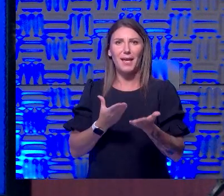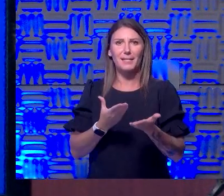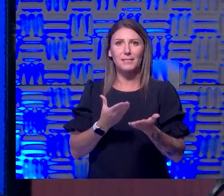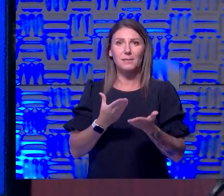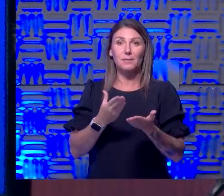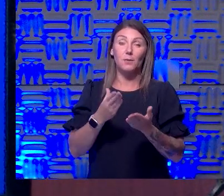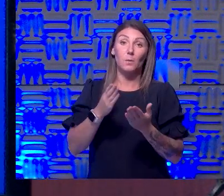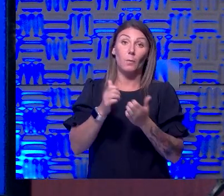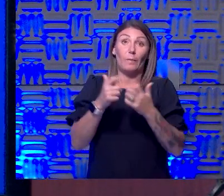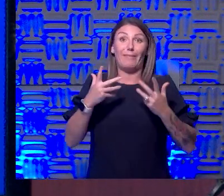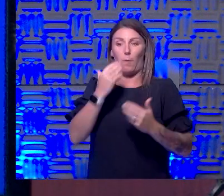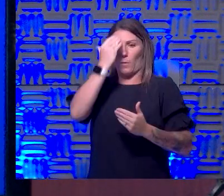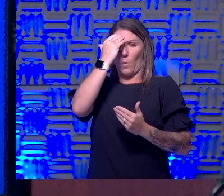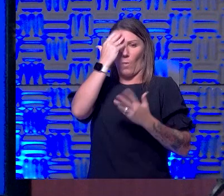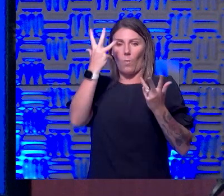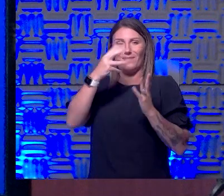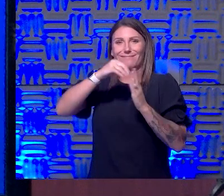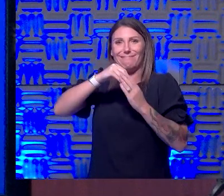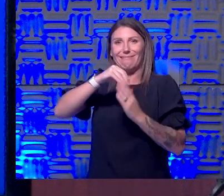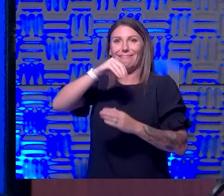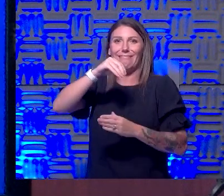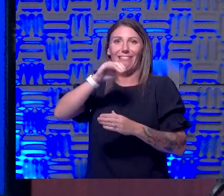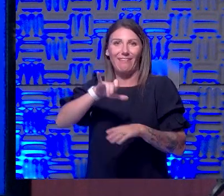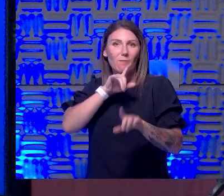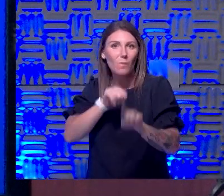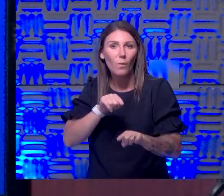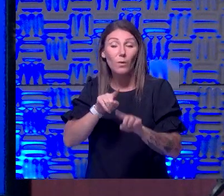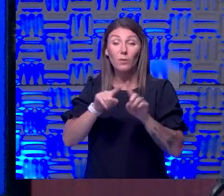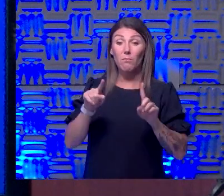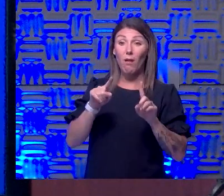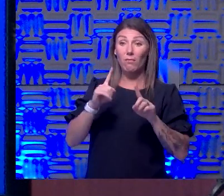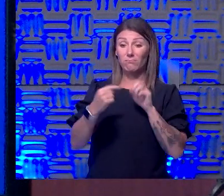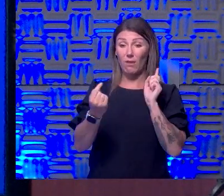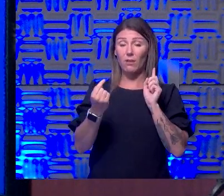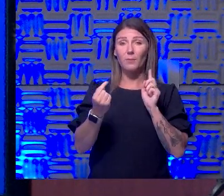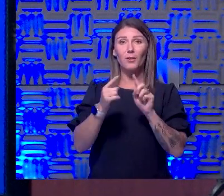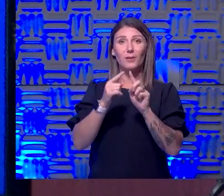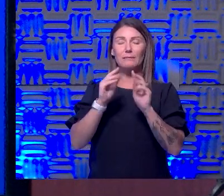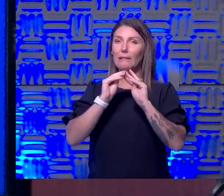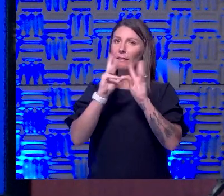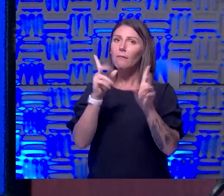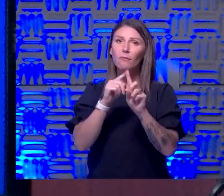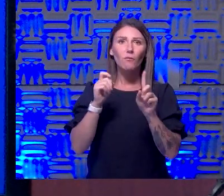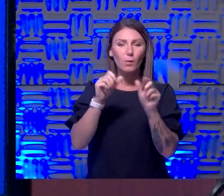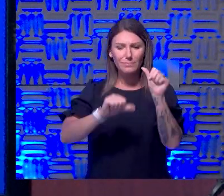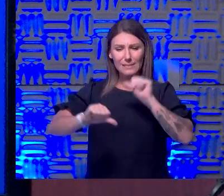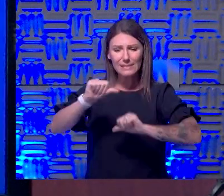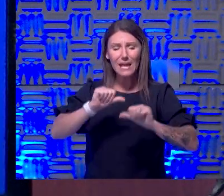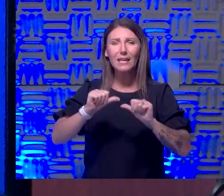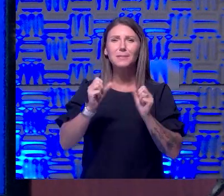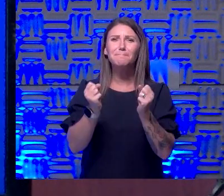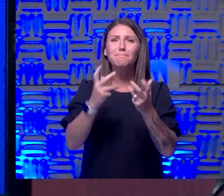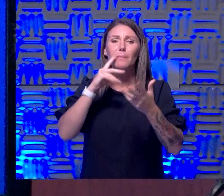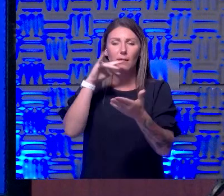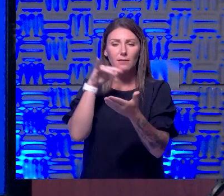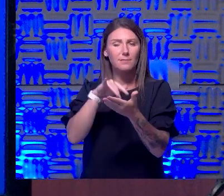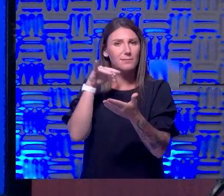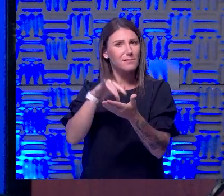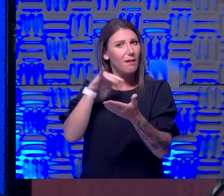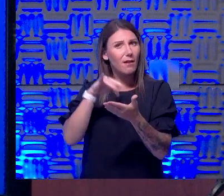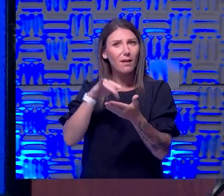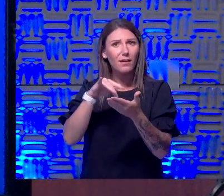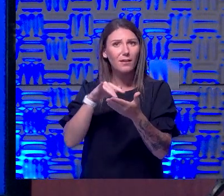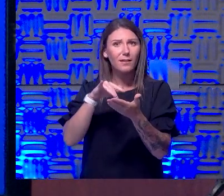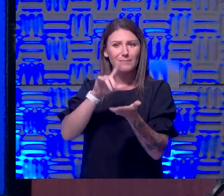it. On the other hand, we know very clearly from the science and a number of studies now